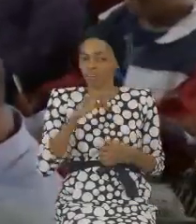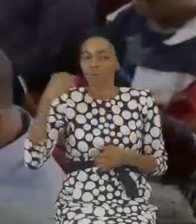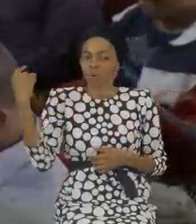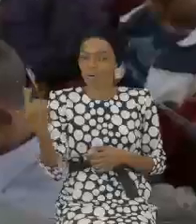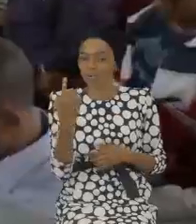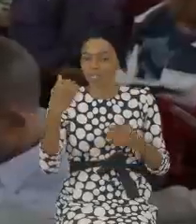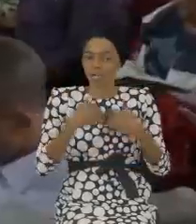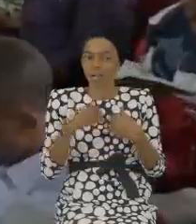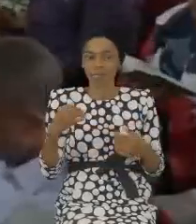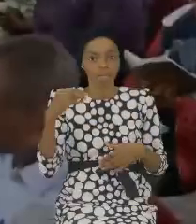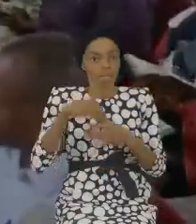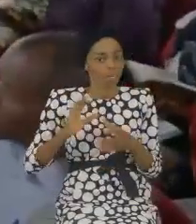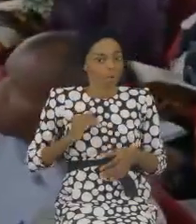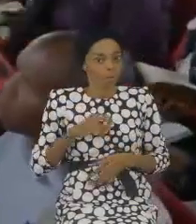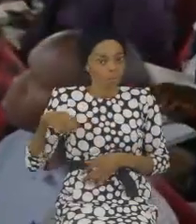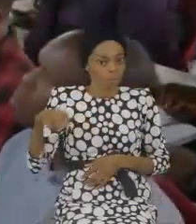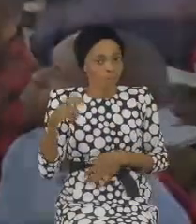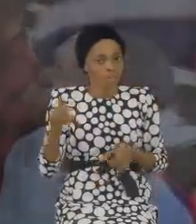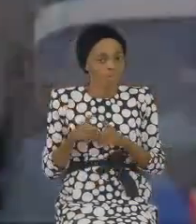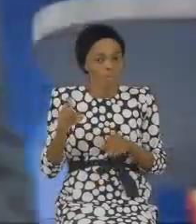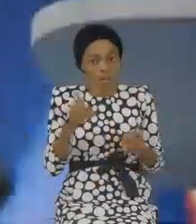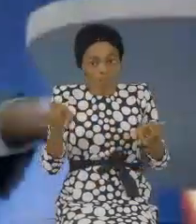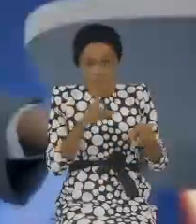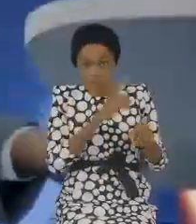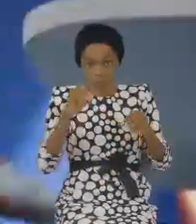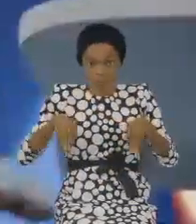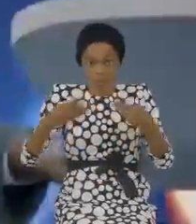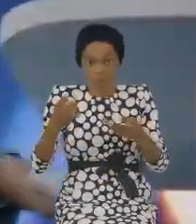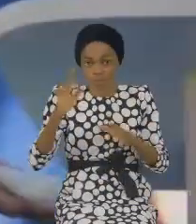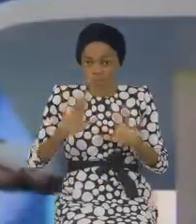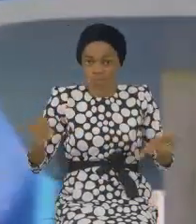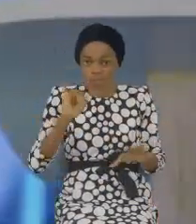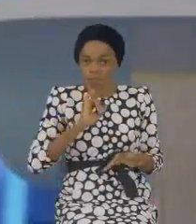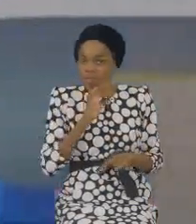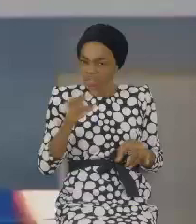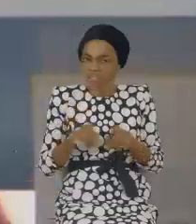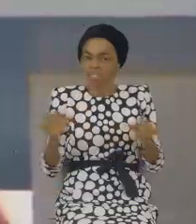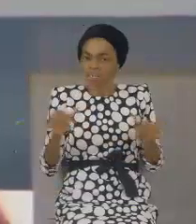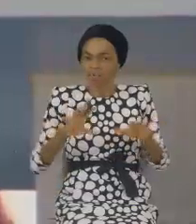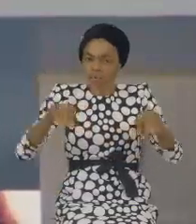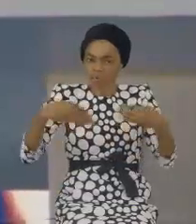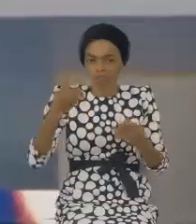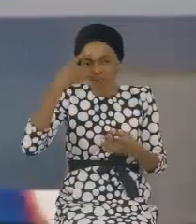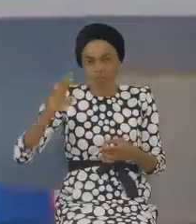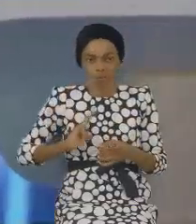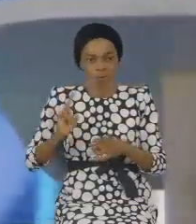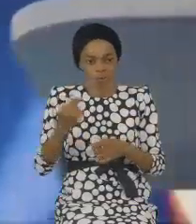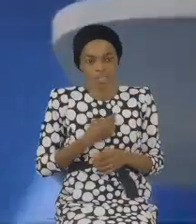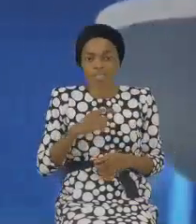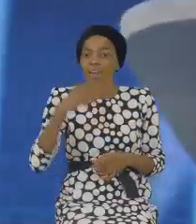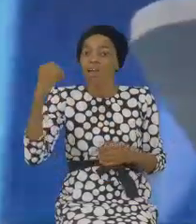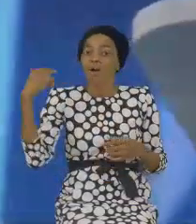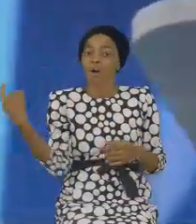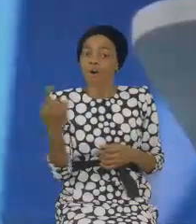always having in our journey, like he provided for the children of Israel the same way he provides for us. It says that she always